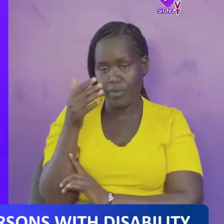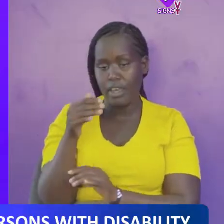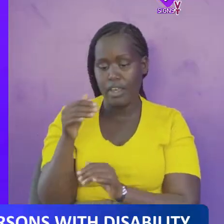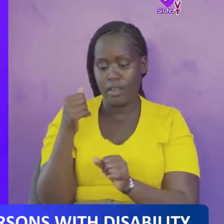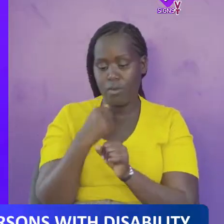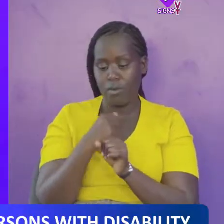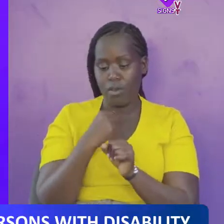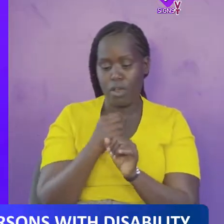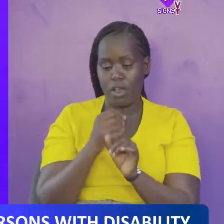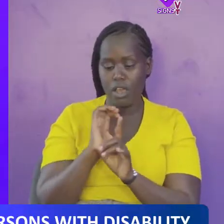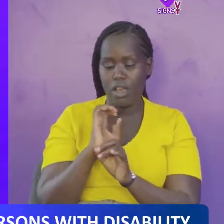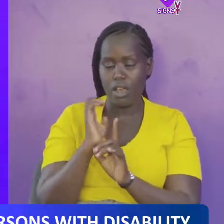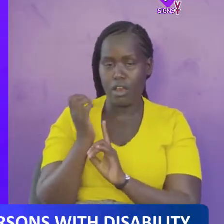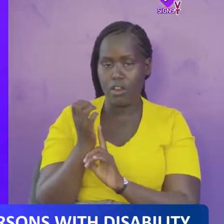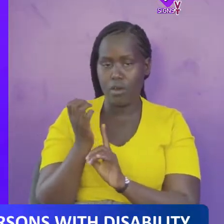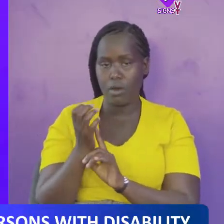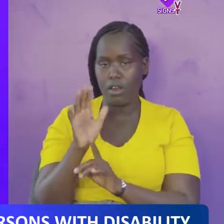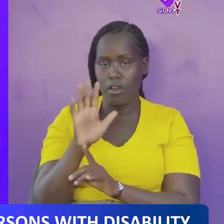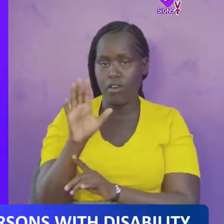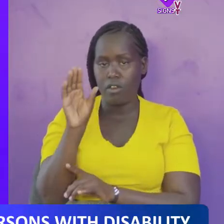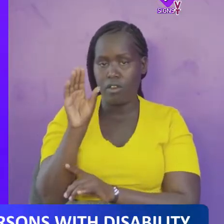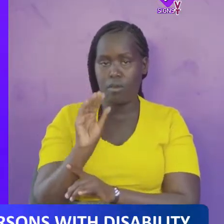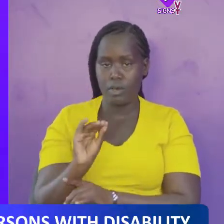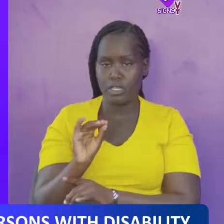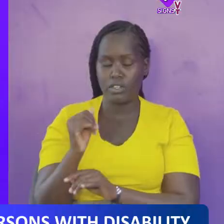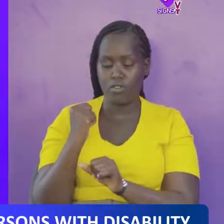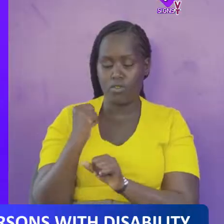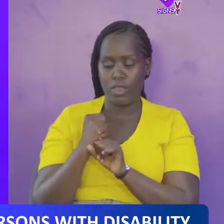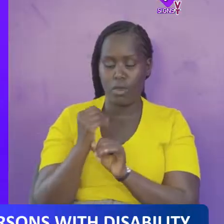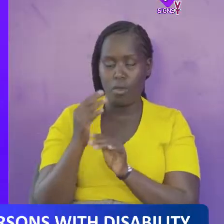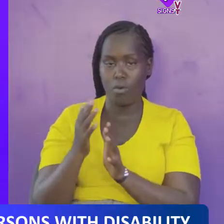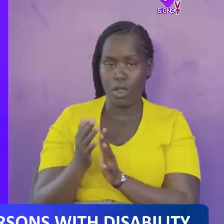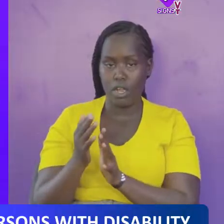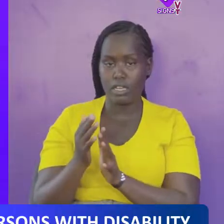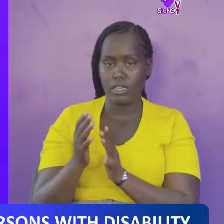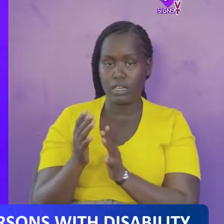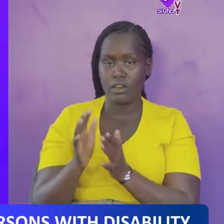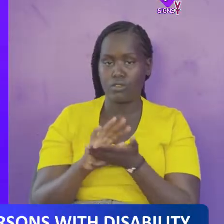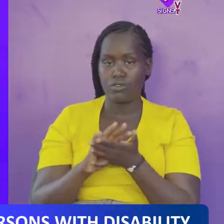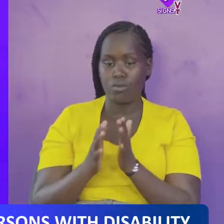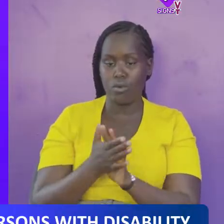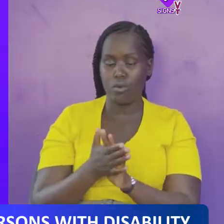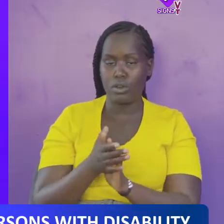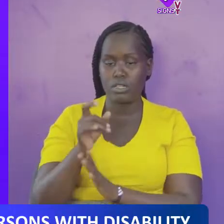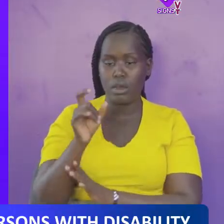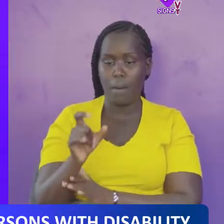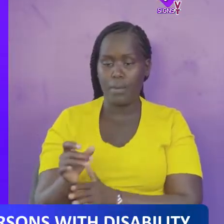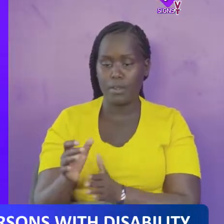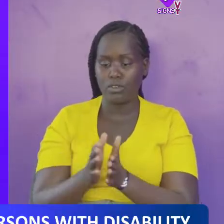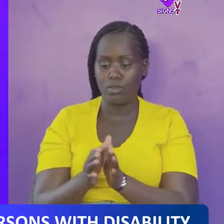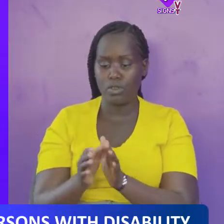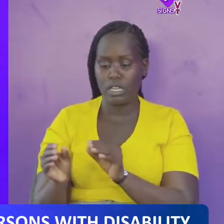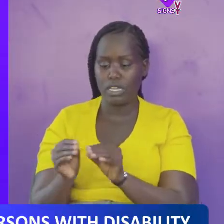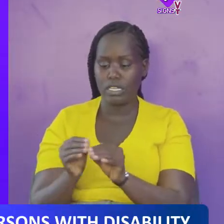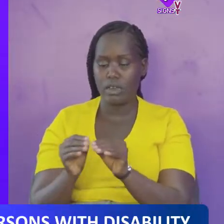environment, 5% of the employees be persons with disabilities. We are still